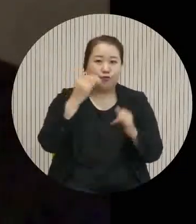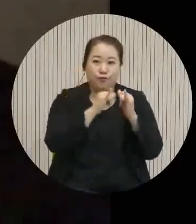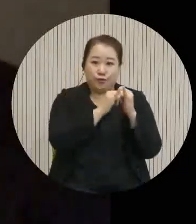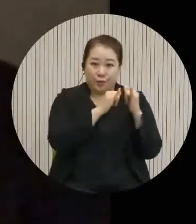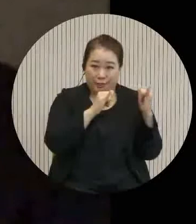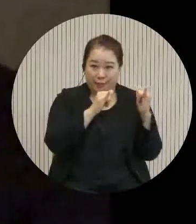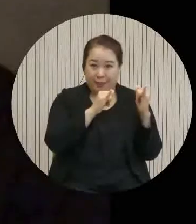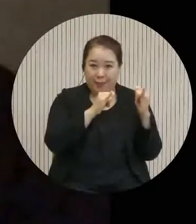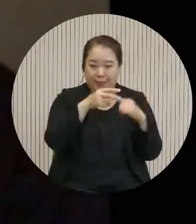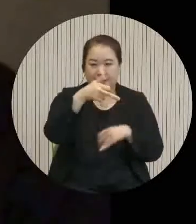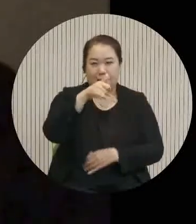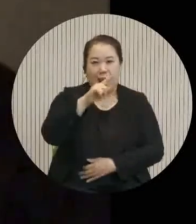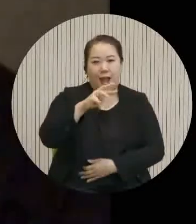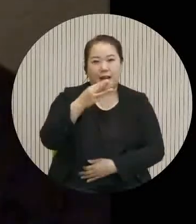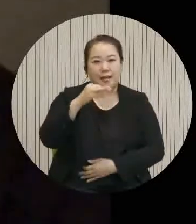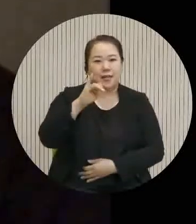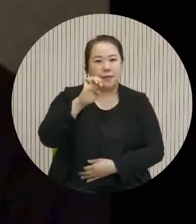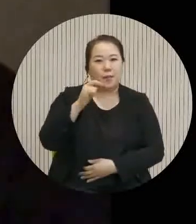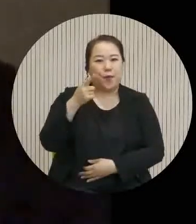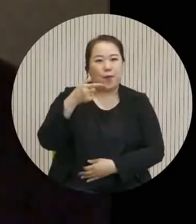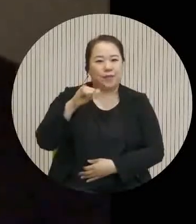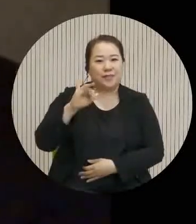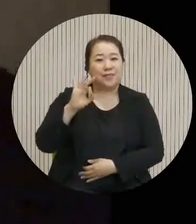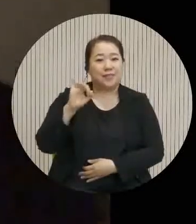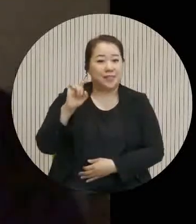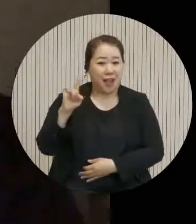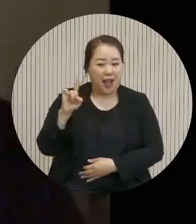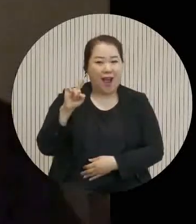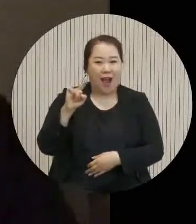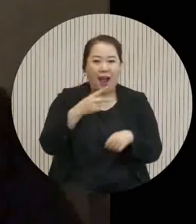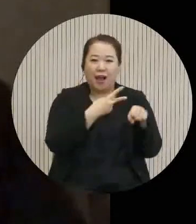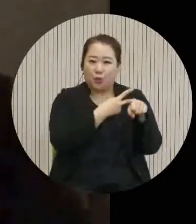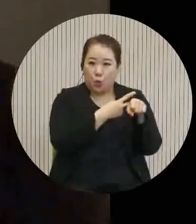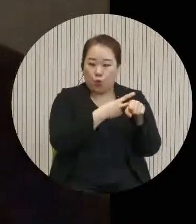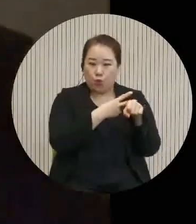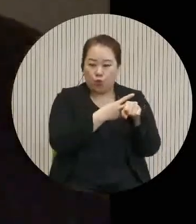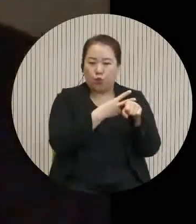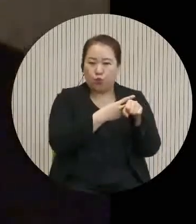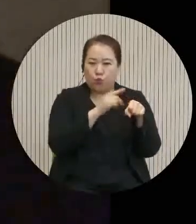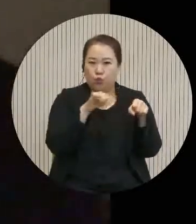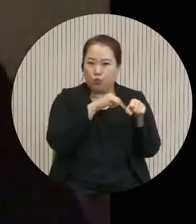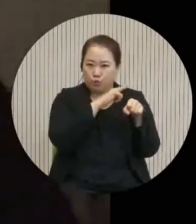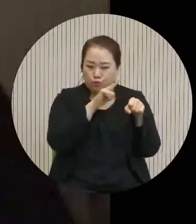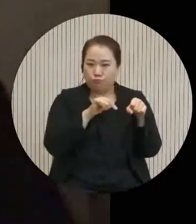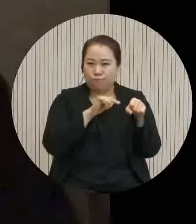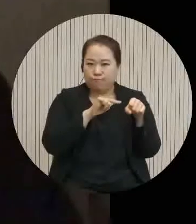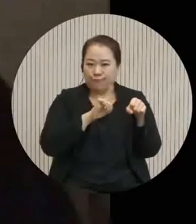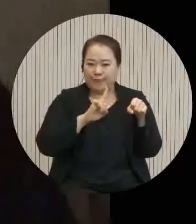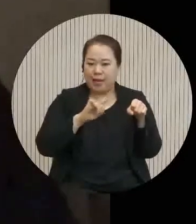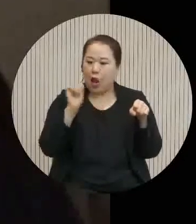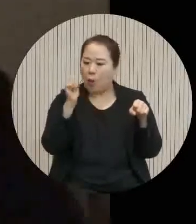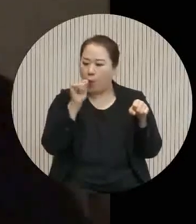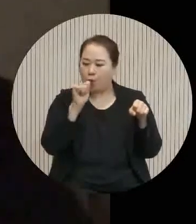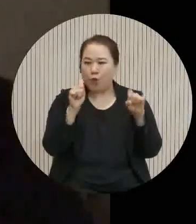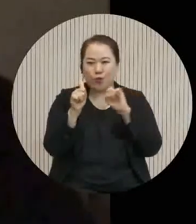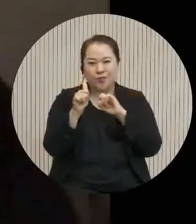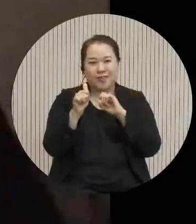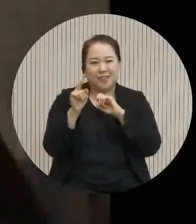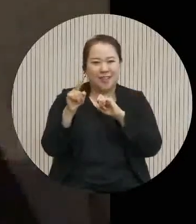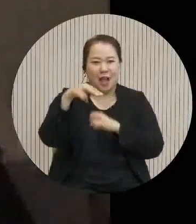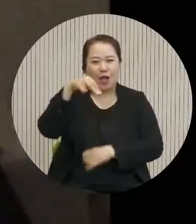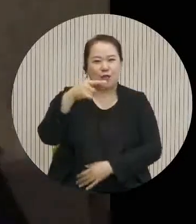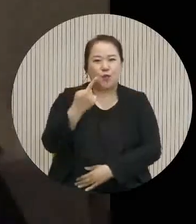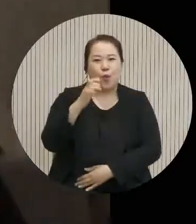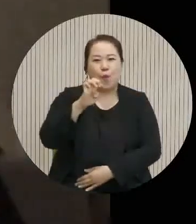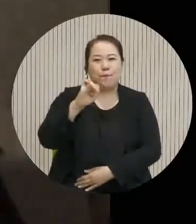and doing very well. Her name is Fei Shin. And the student she described was Sophia. Sophia actually came